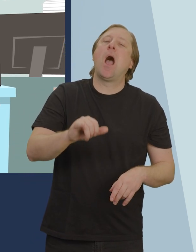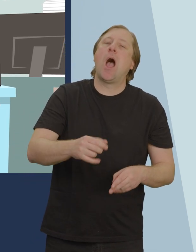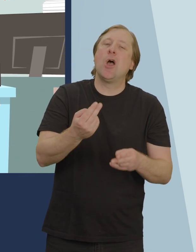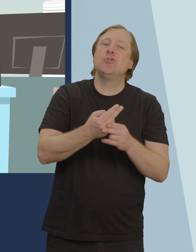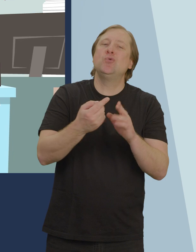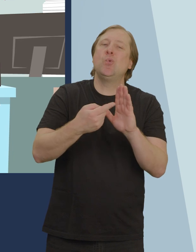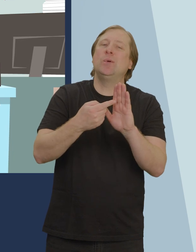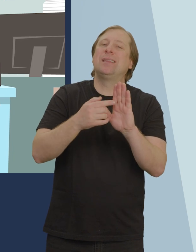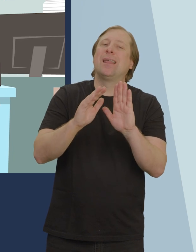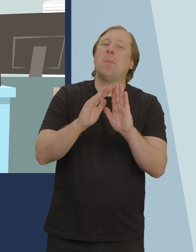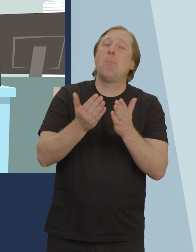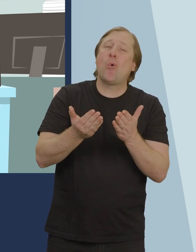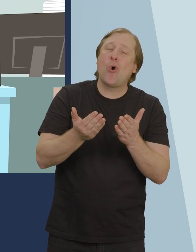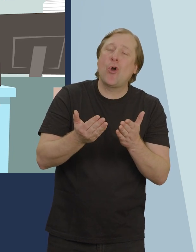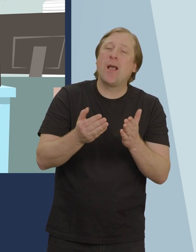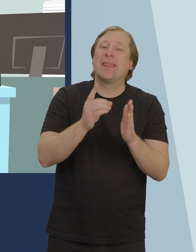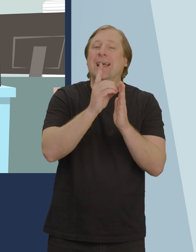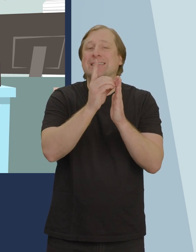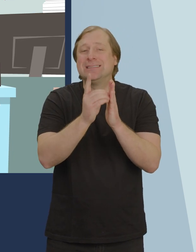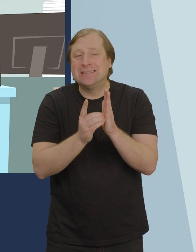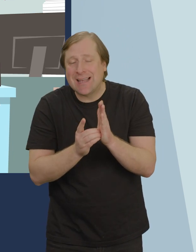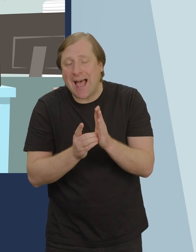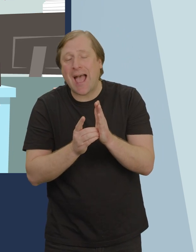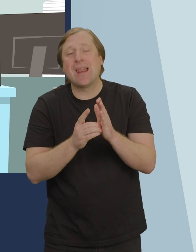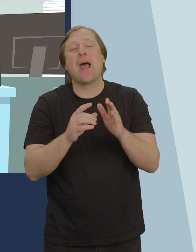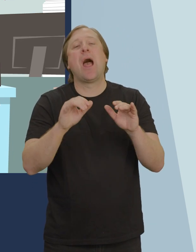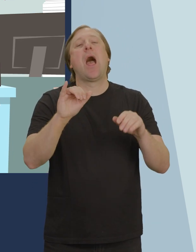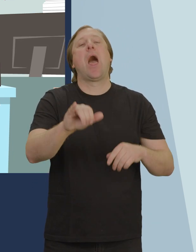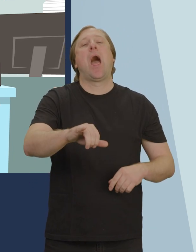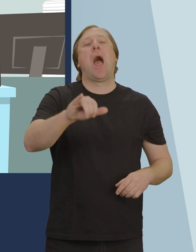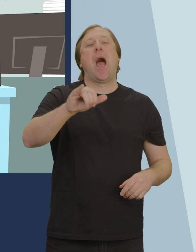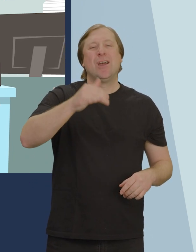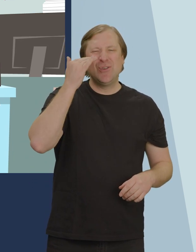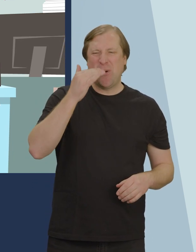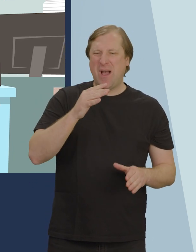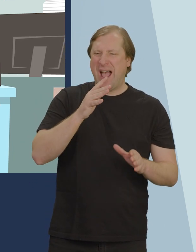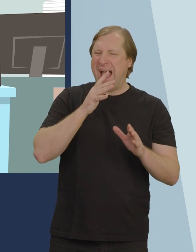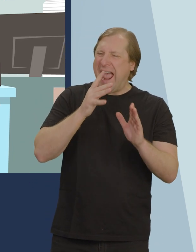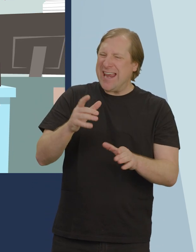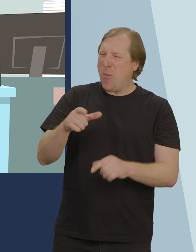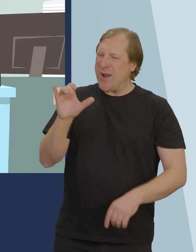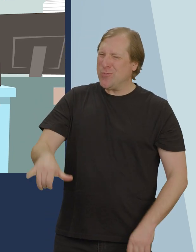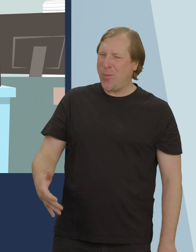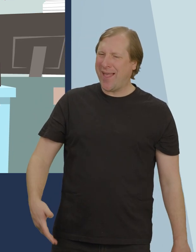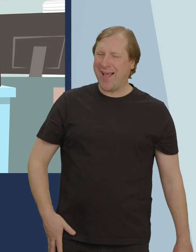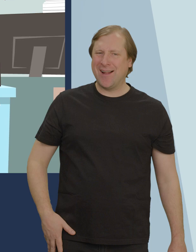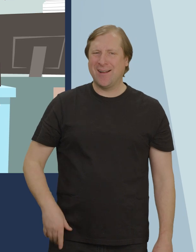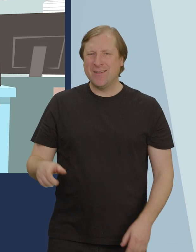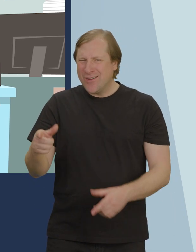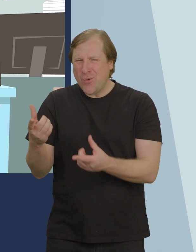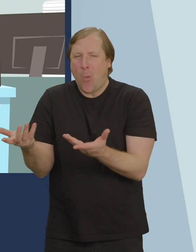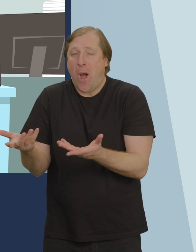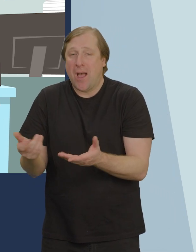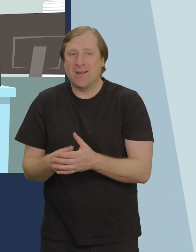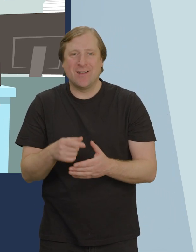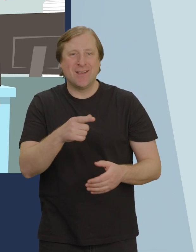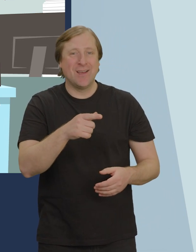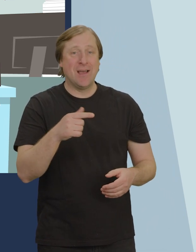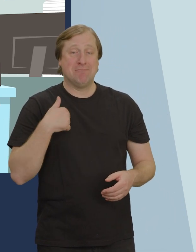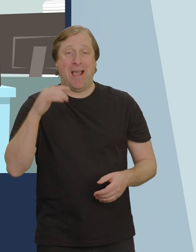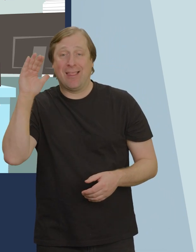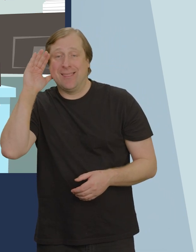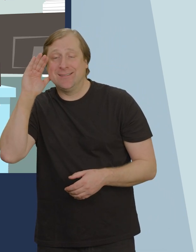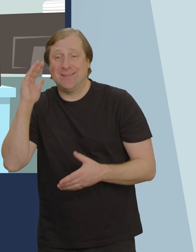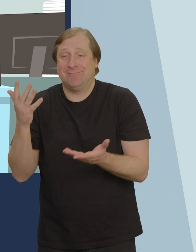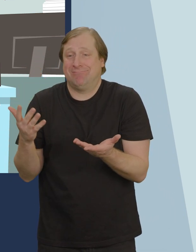use the IPP workbook that is designed to do exactly... Dani, I hate when you do that. Do what? Listen